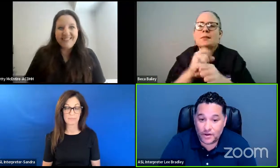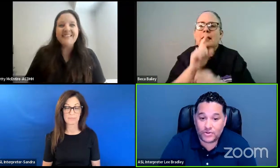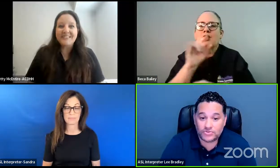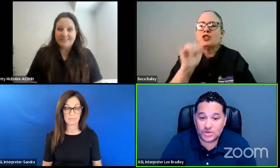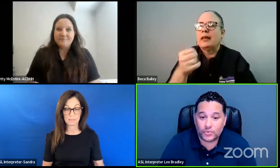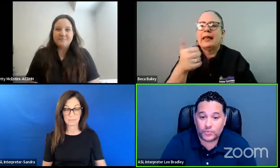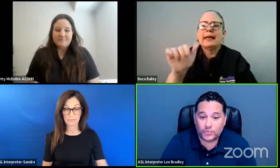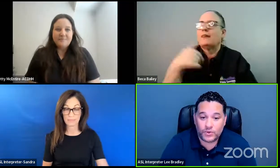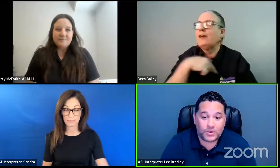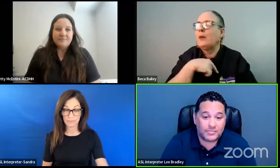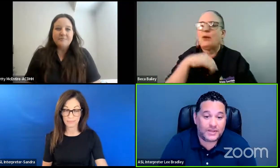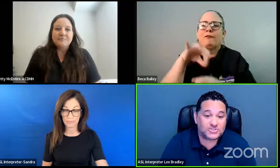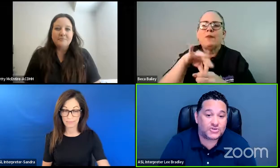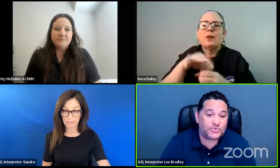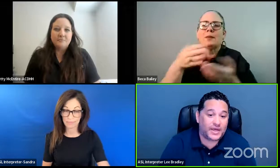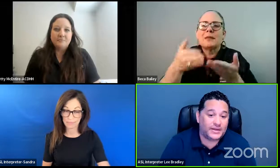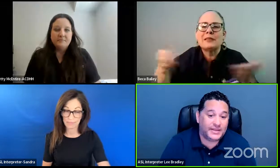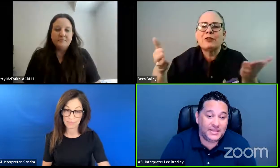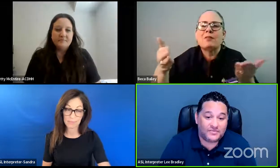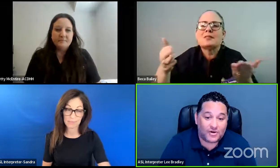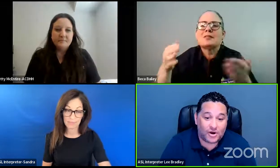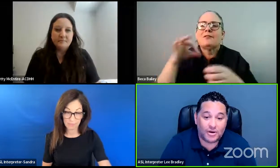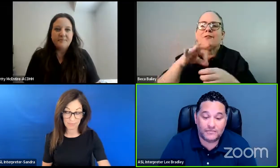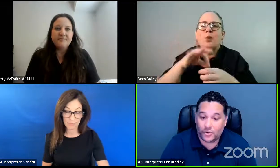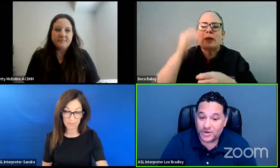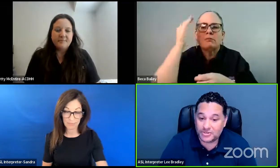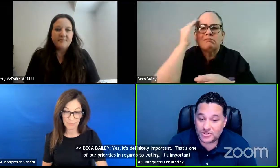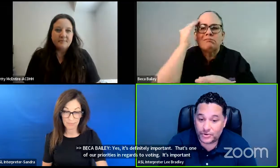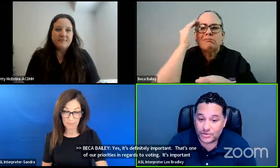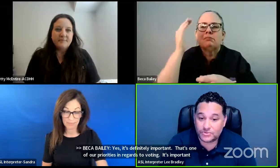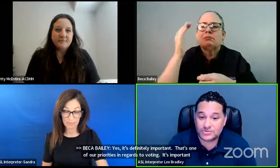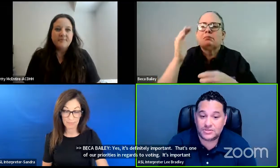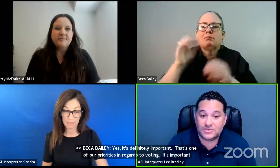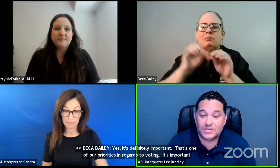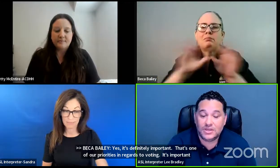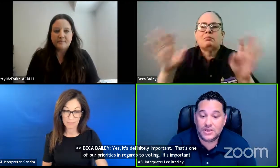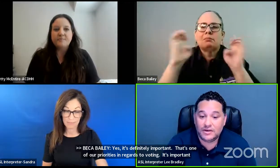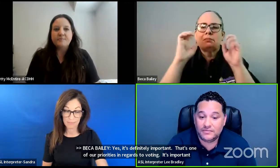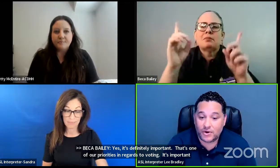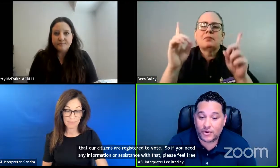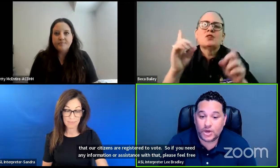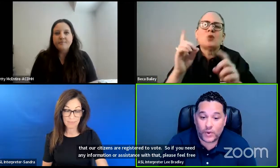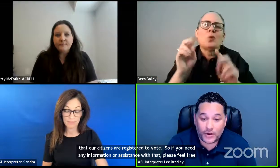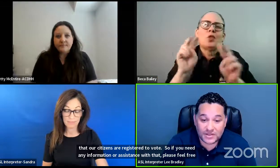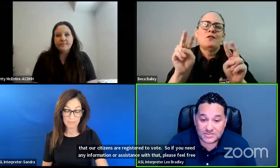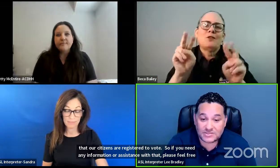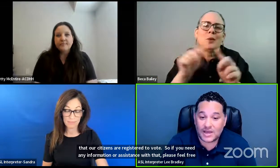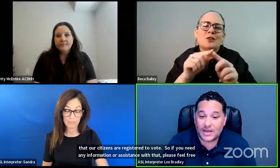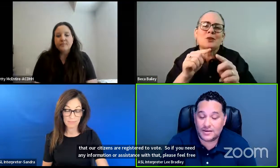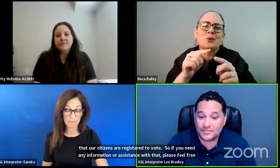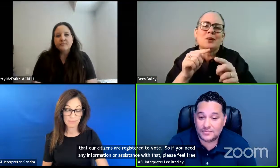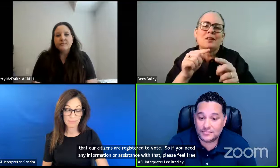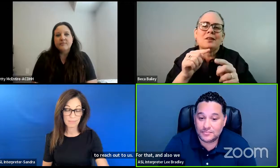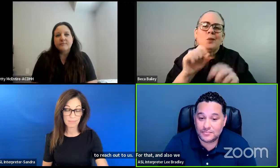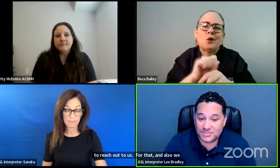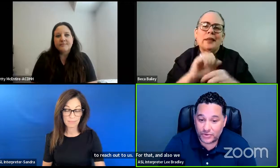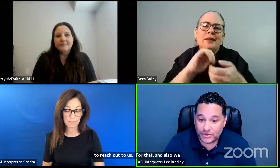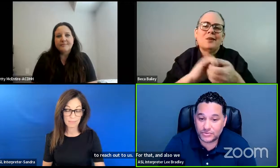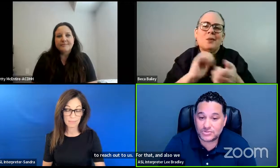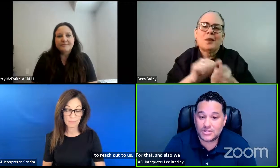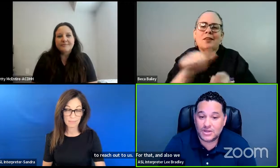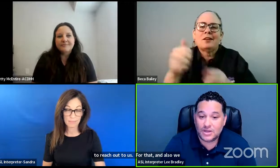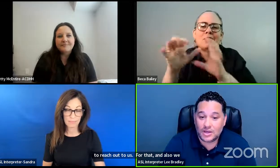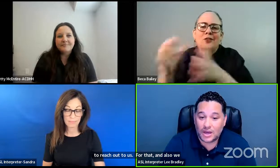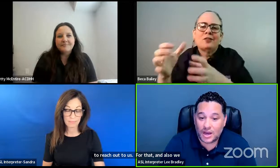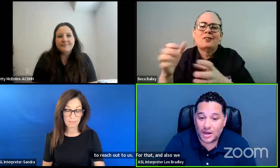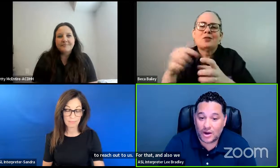that. And also, we want to make sure that any of our voting materials and voting awareness